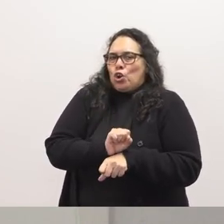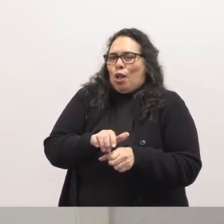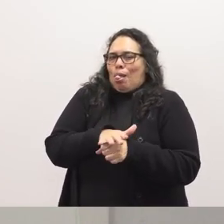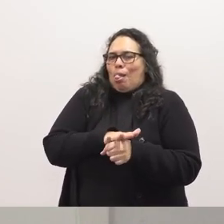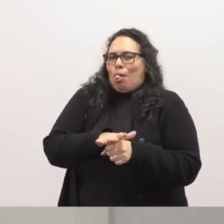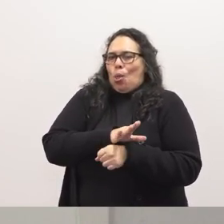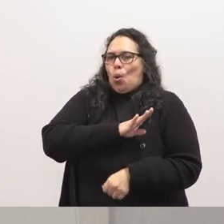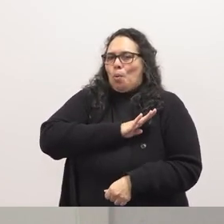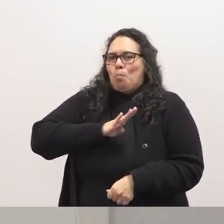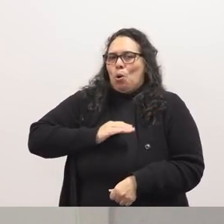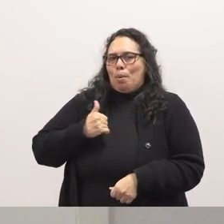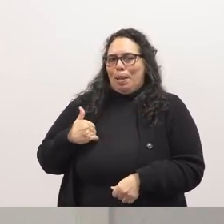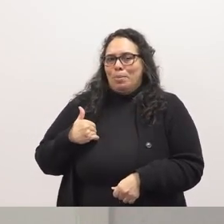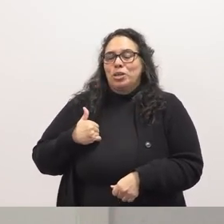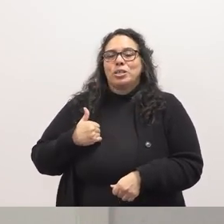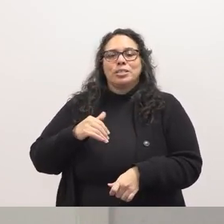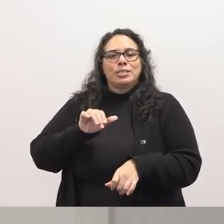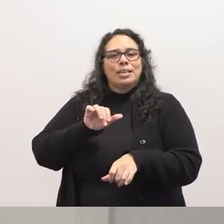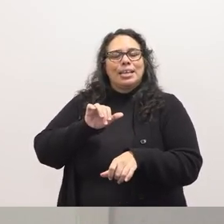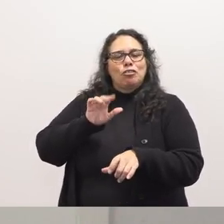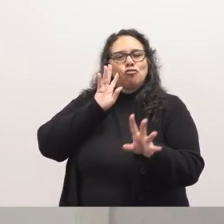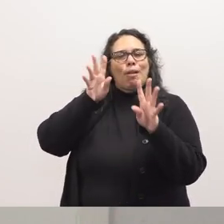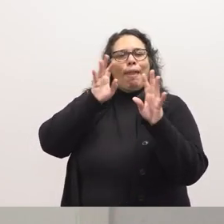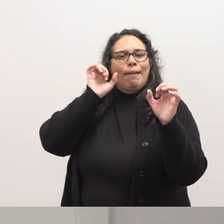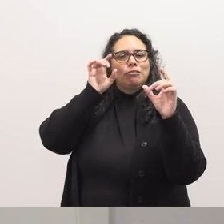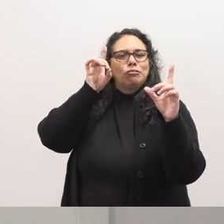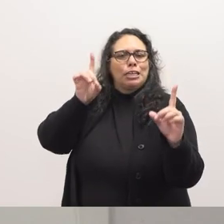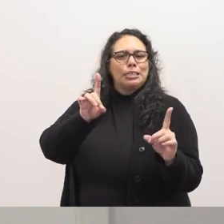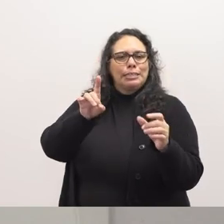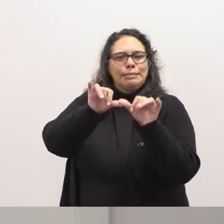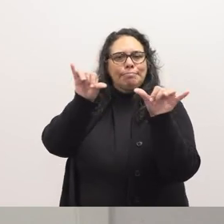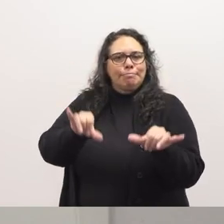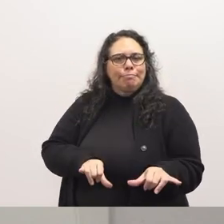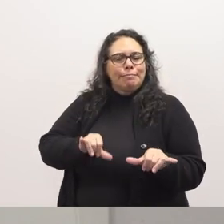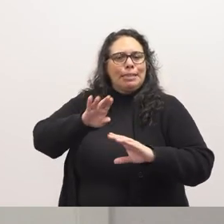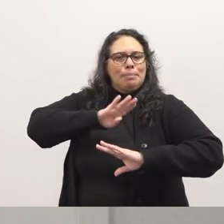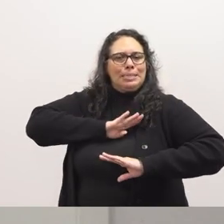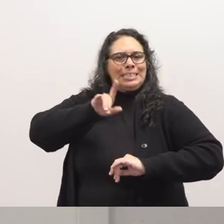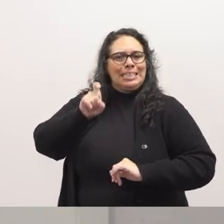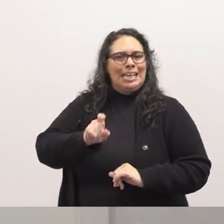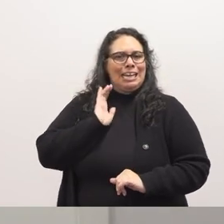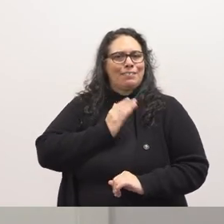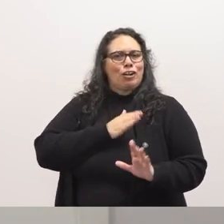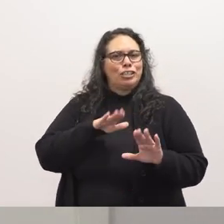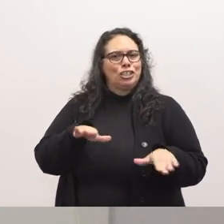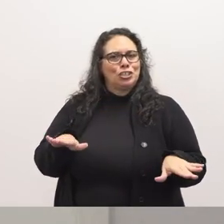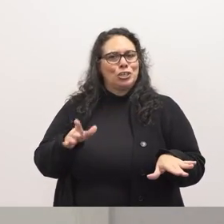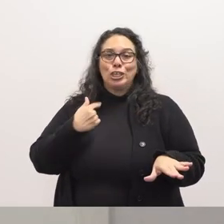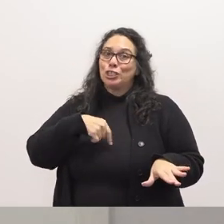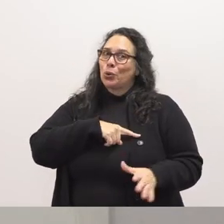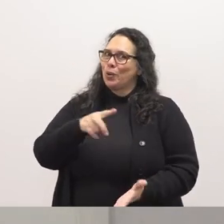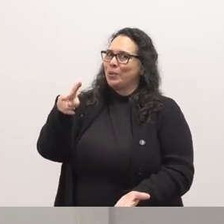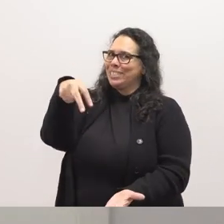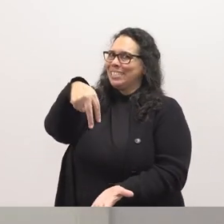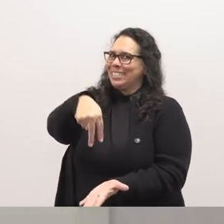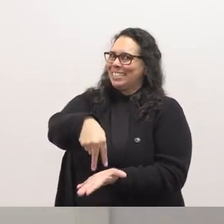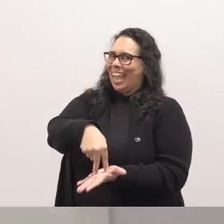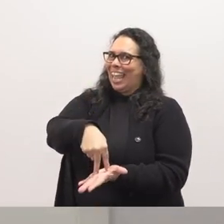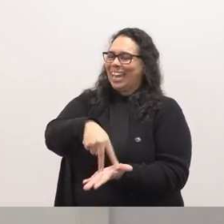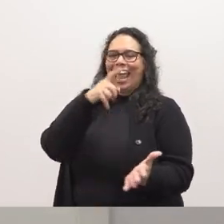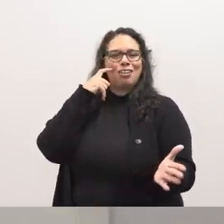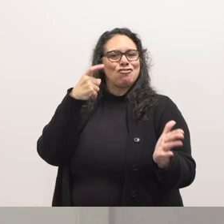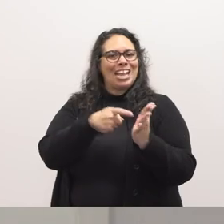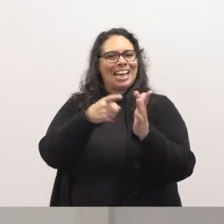working with them to create an education system that meets the needs of our children. And so we will stand and recognize you today.